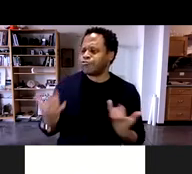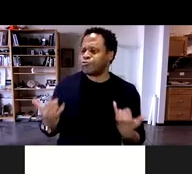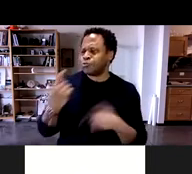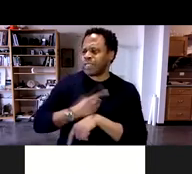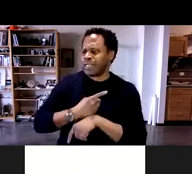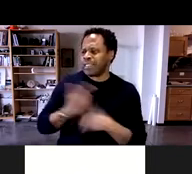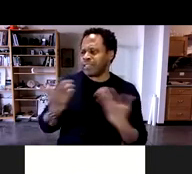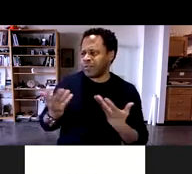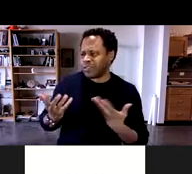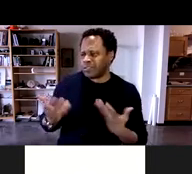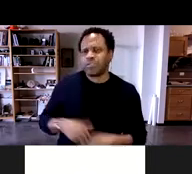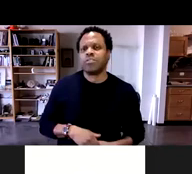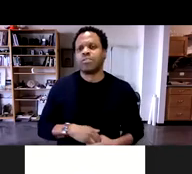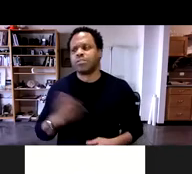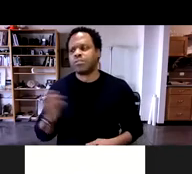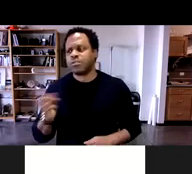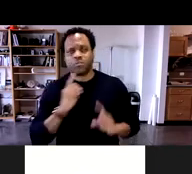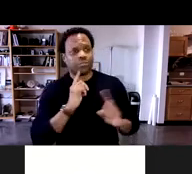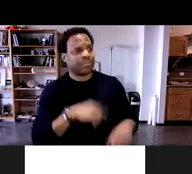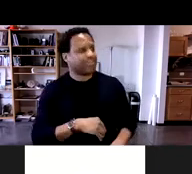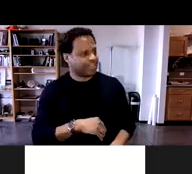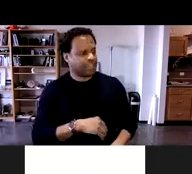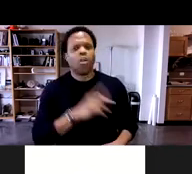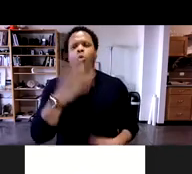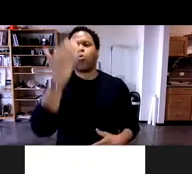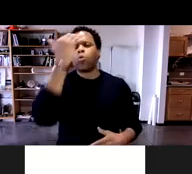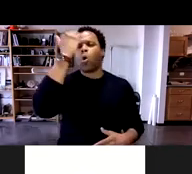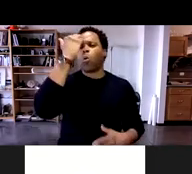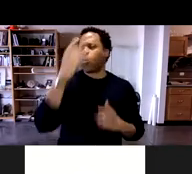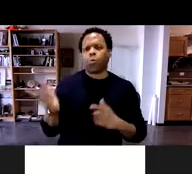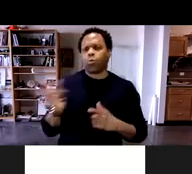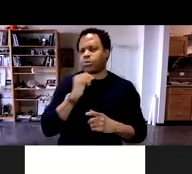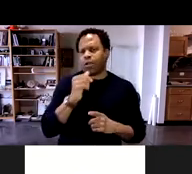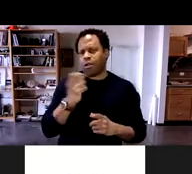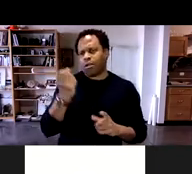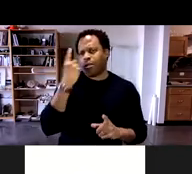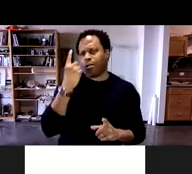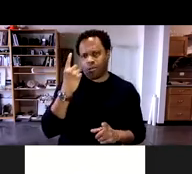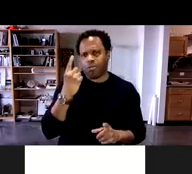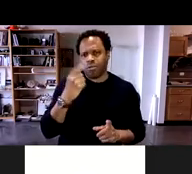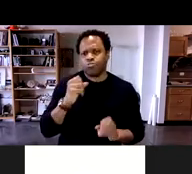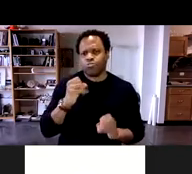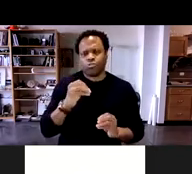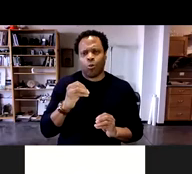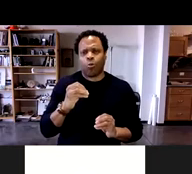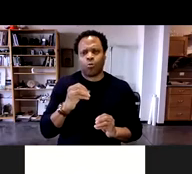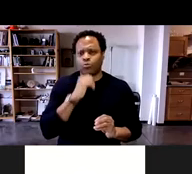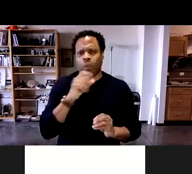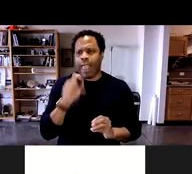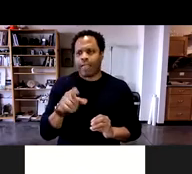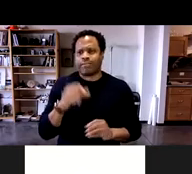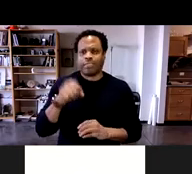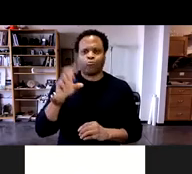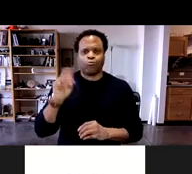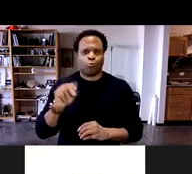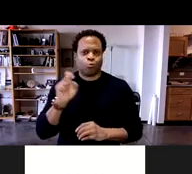blank stare, you can just be like, okay, well, what exactly are you doing today? And if they have sort of that blank face, then it sort of means